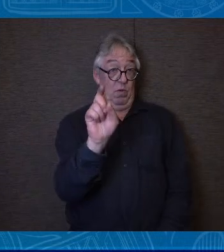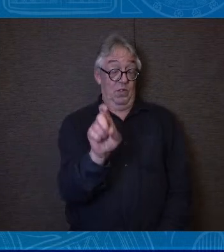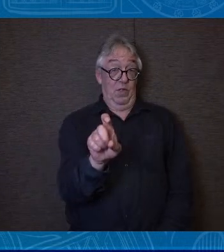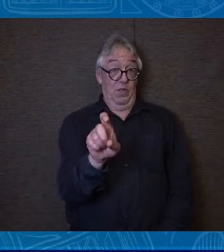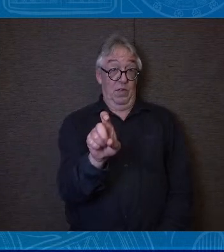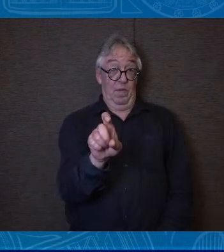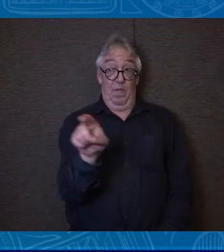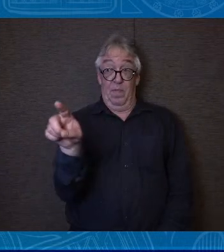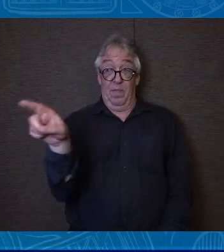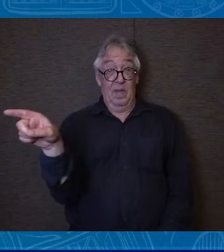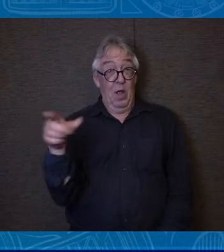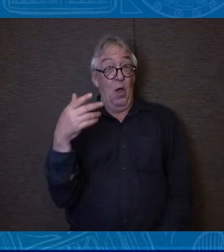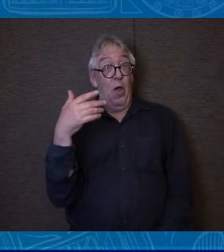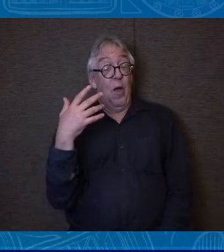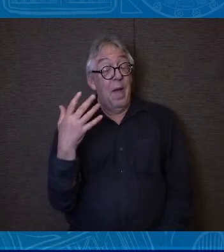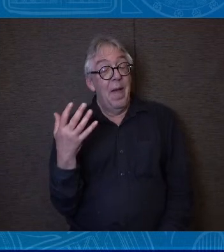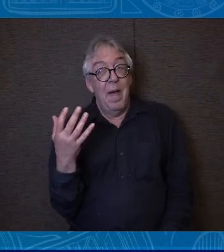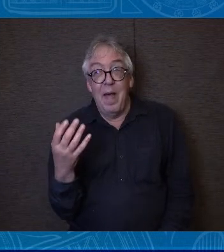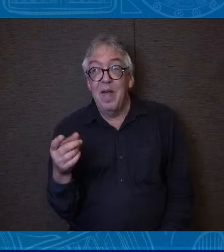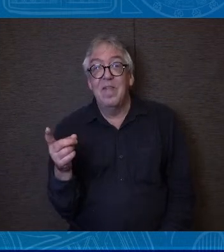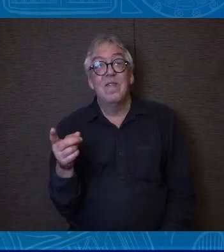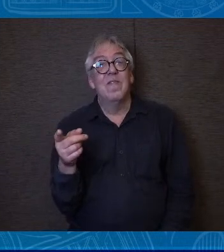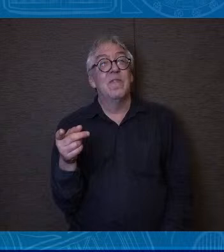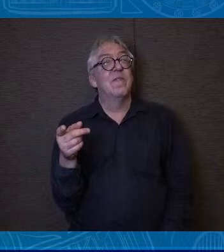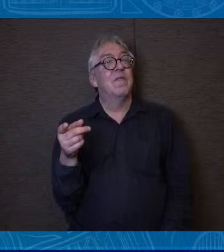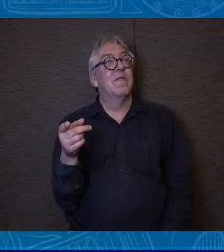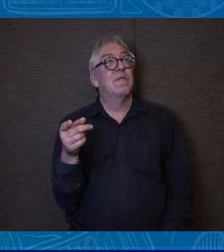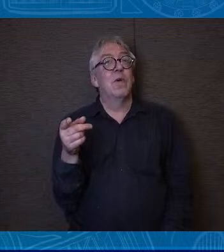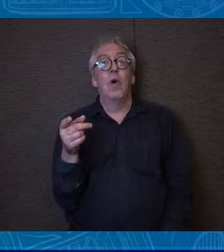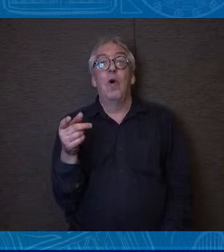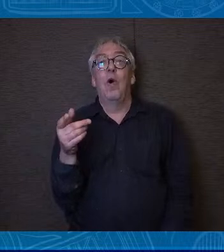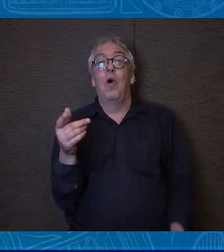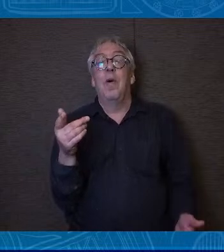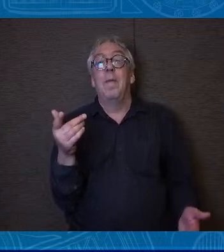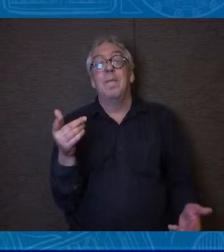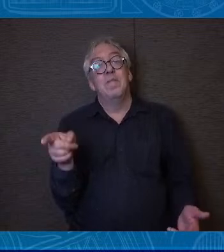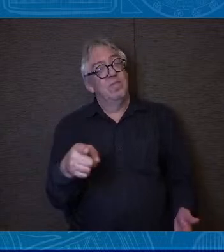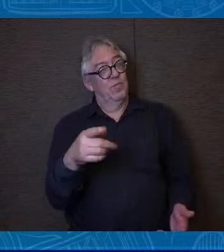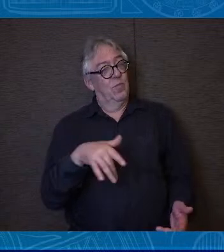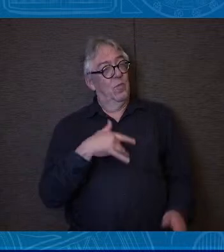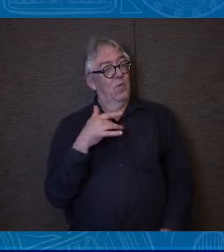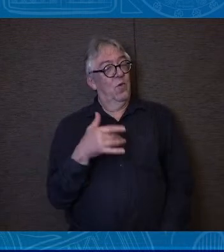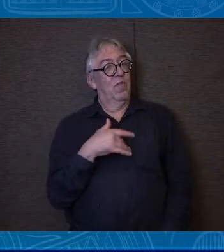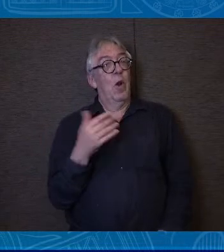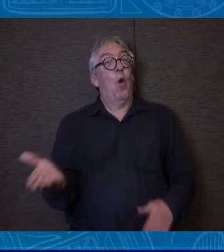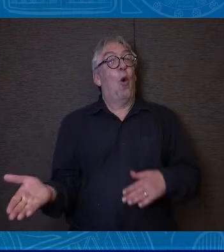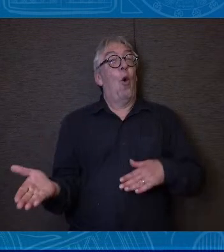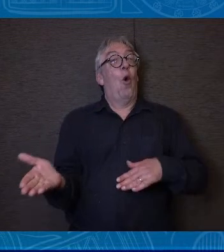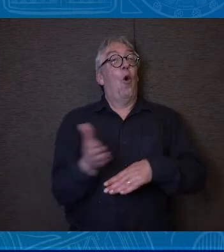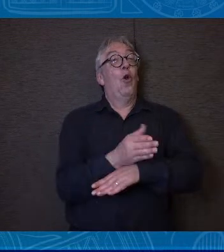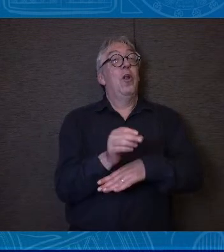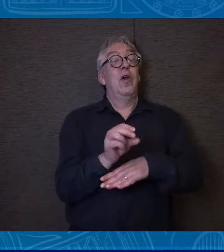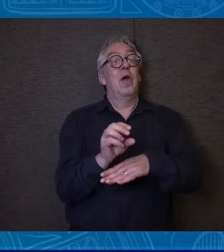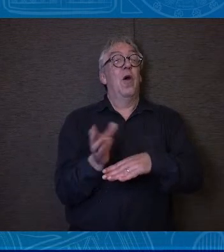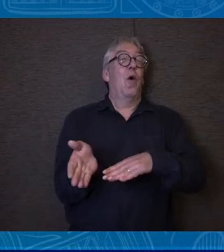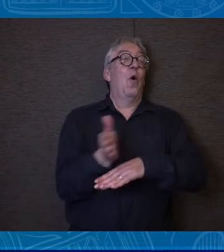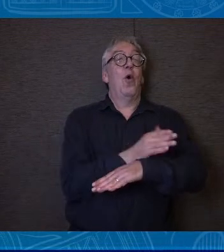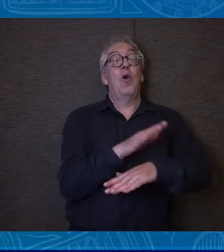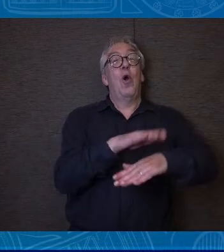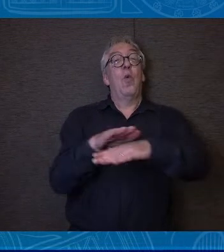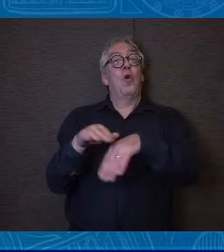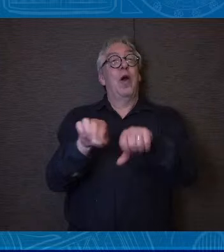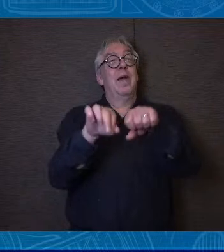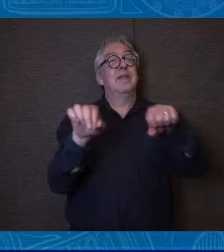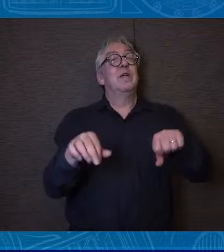there any cultural beliefs or religious beliefs that could hinder the effectiveness of the early warning system? How can we adapt